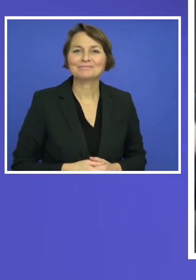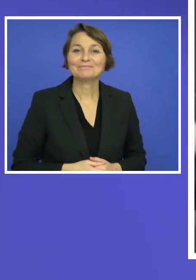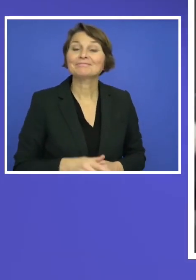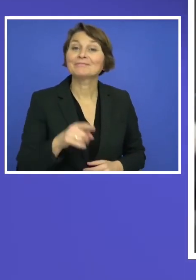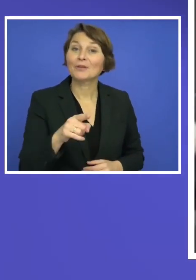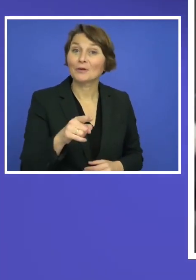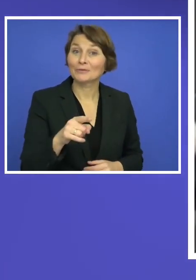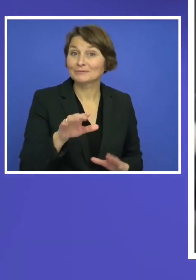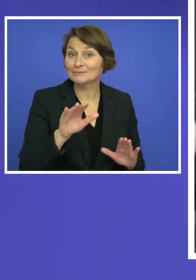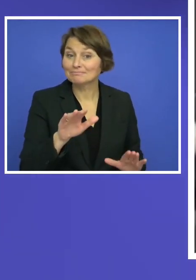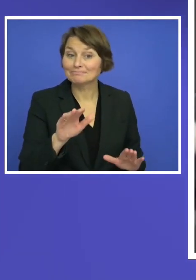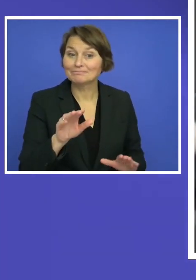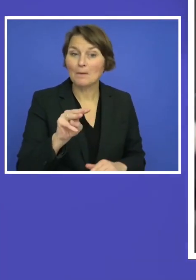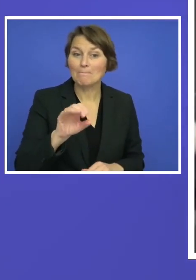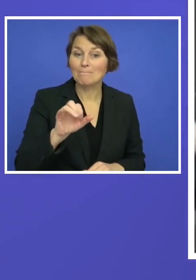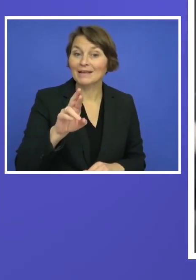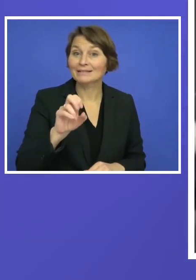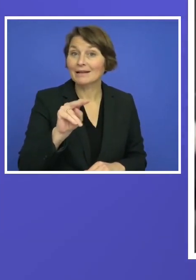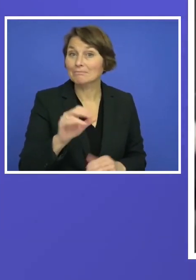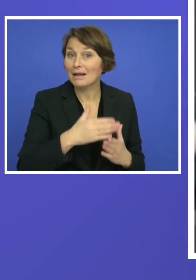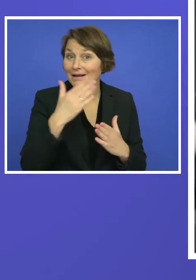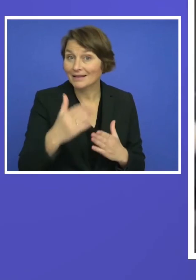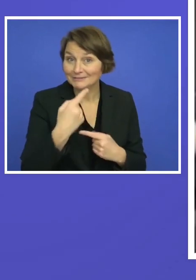takeaway message.